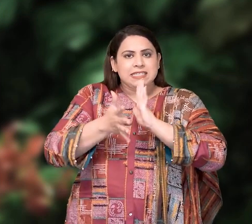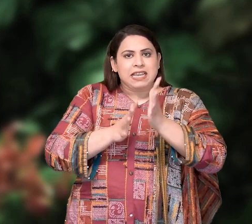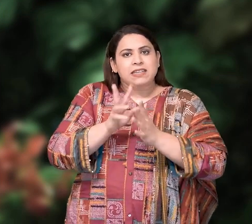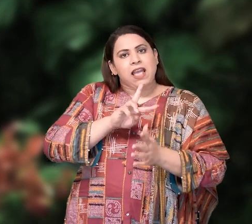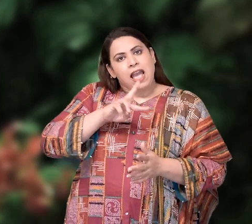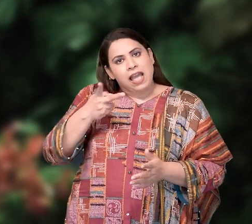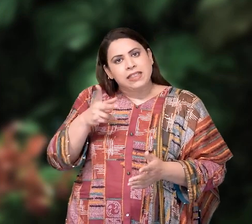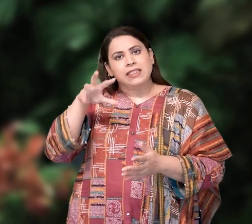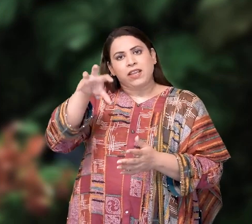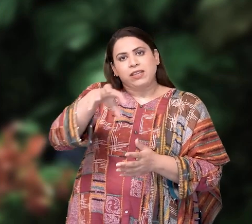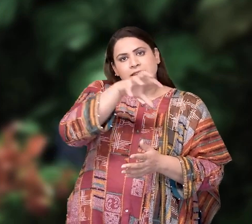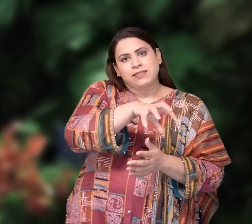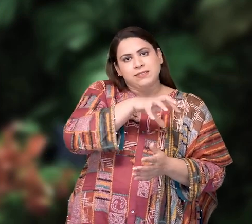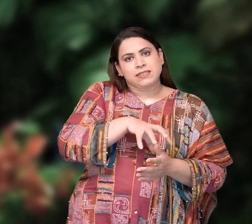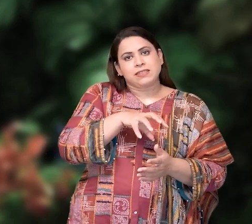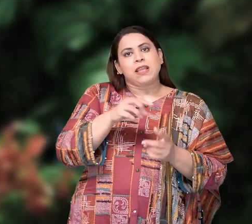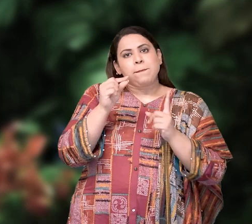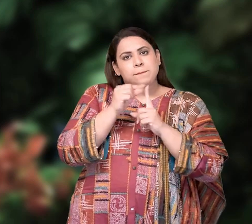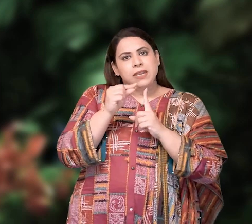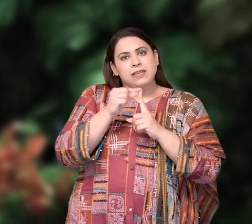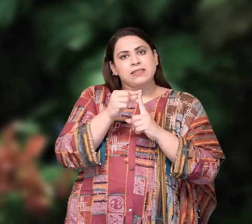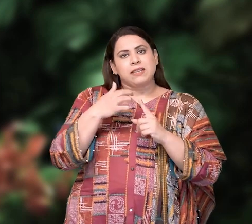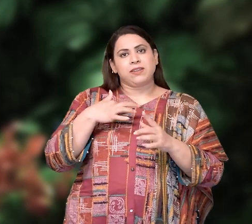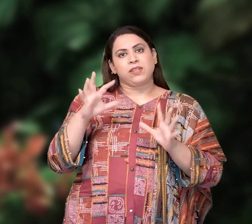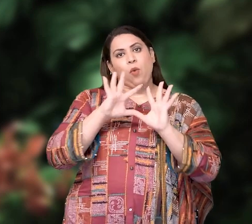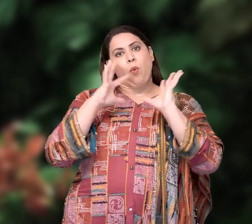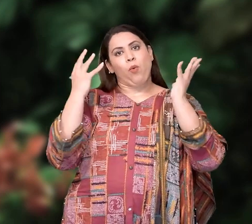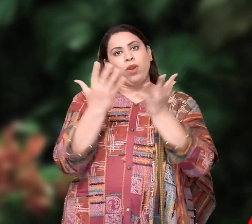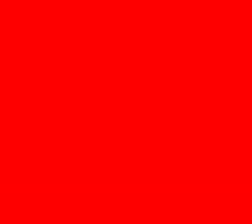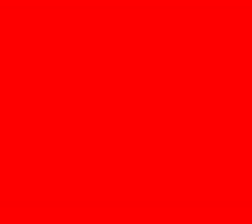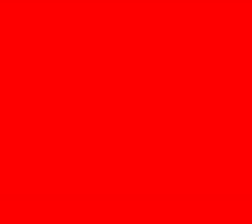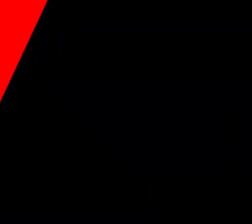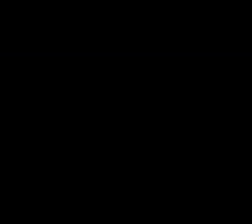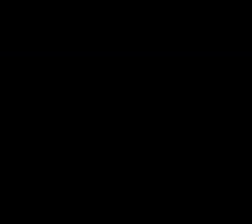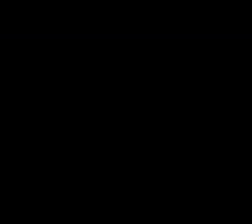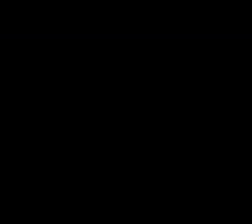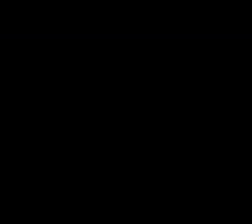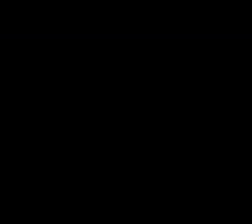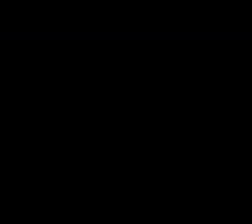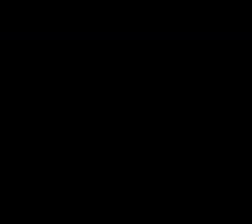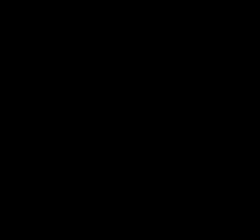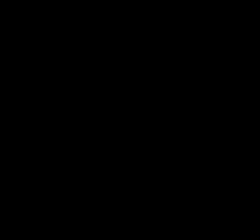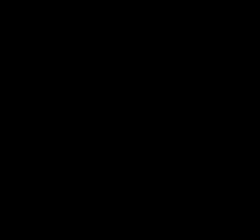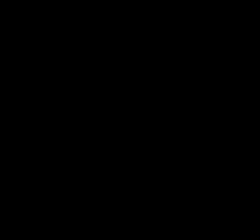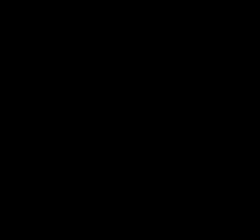other fields in Pakistan and in the world. Thank you.